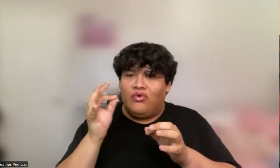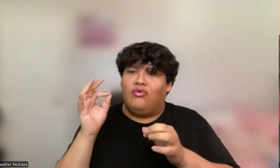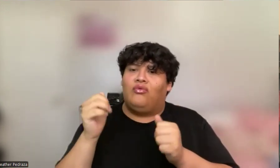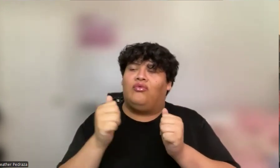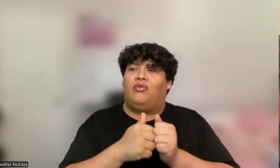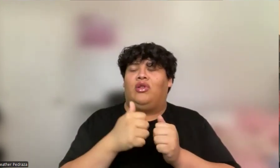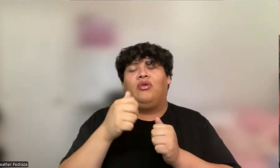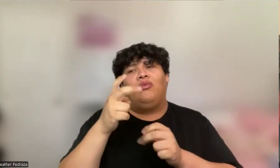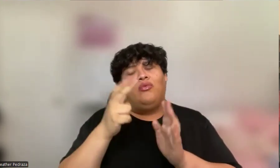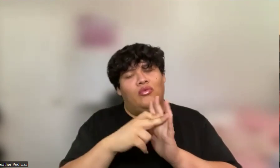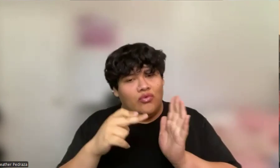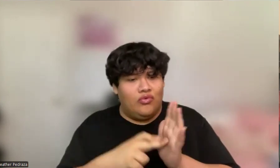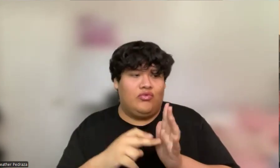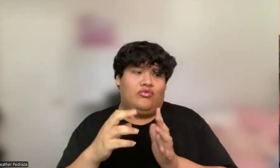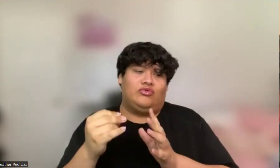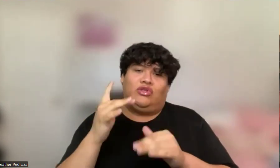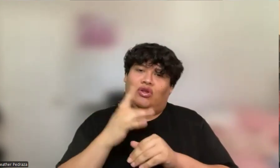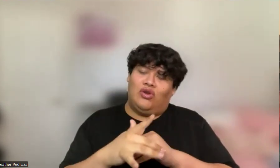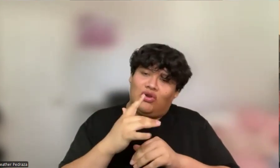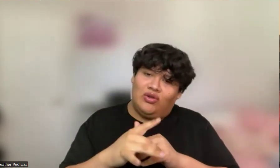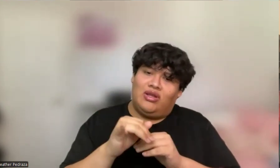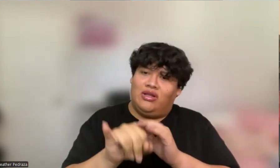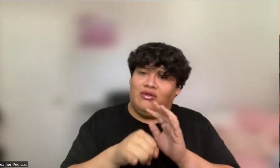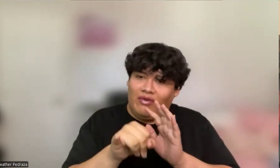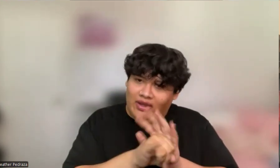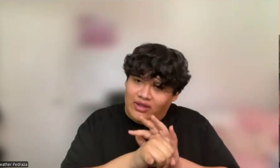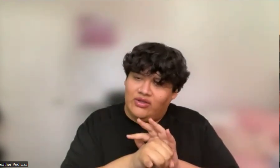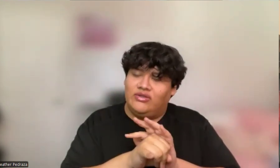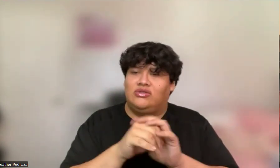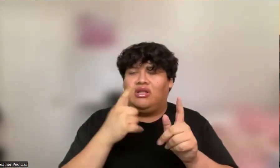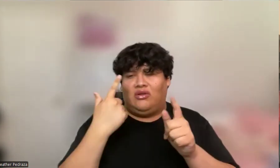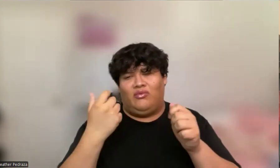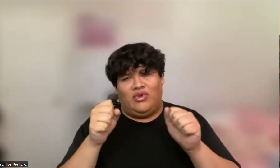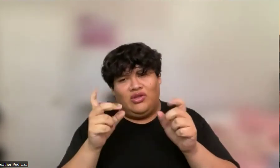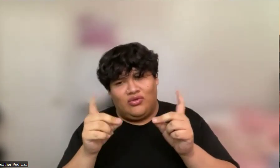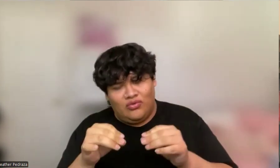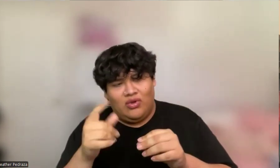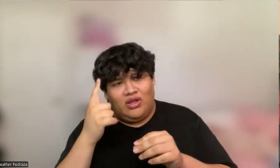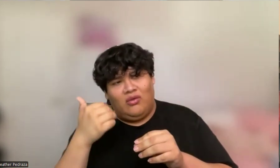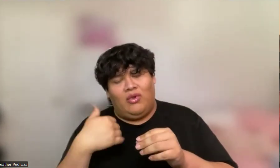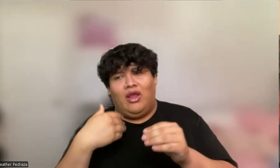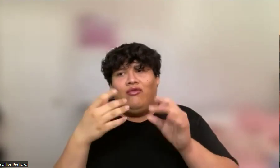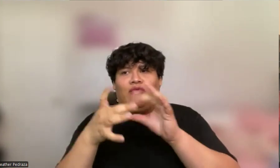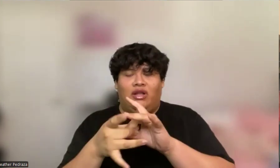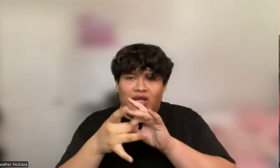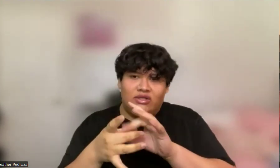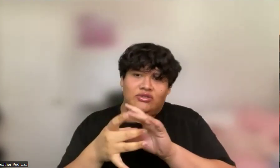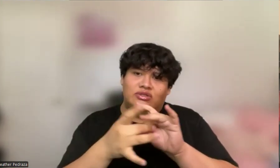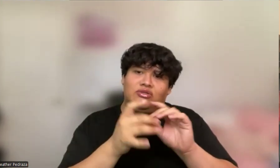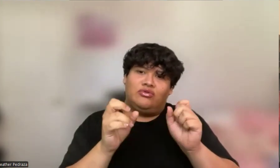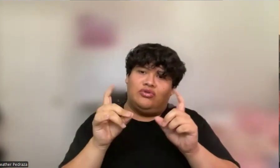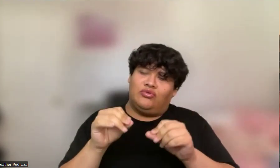and protocols and early identification. And I think we can do it. And I think we have networks already that could do it.